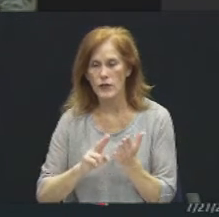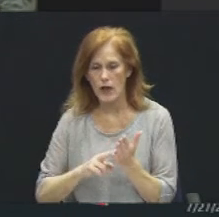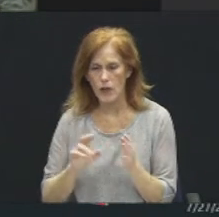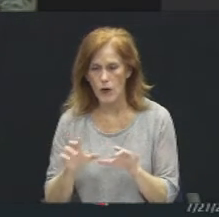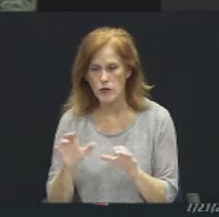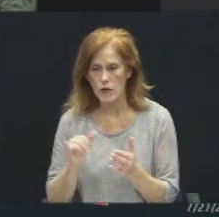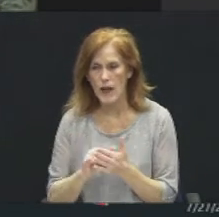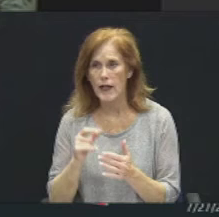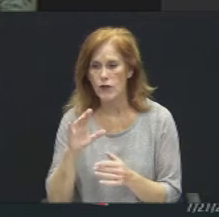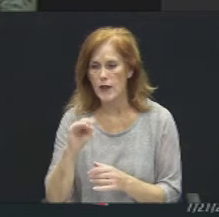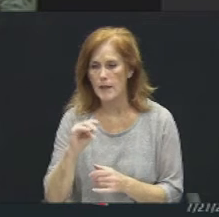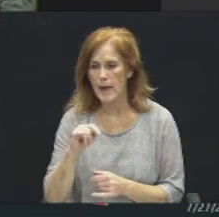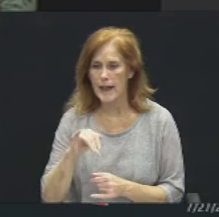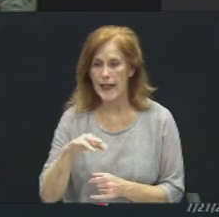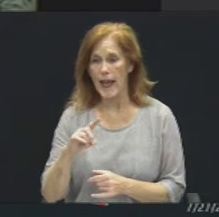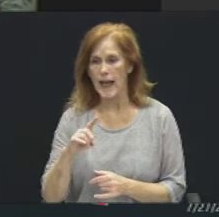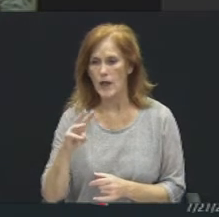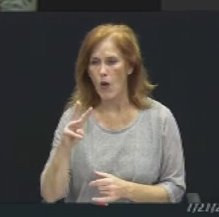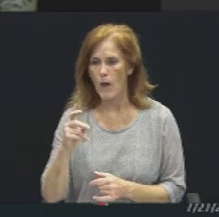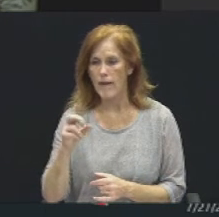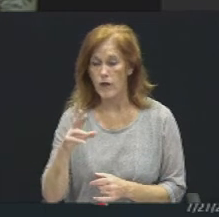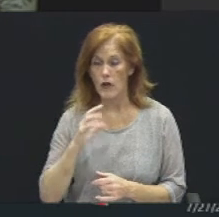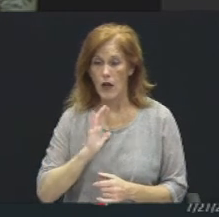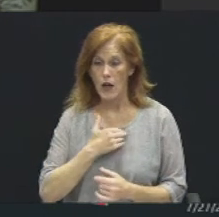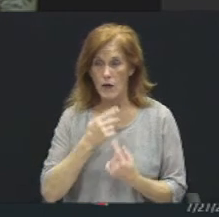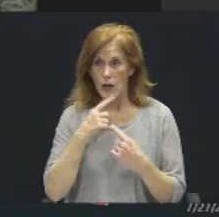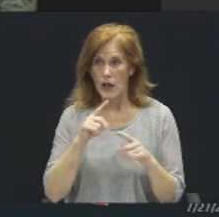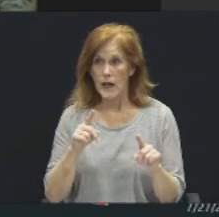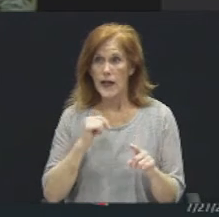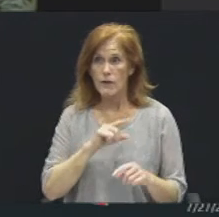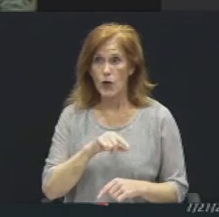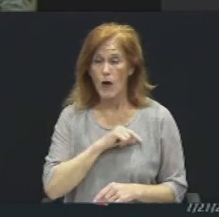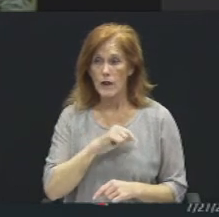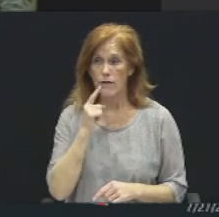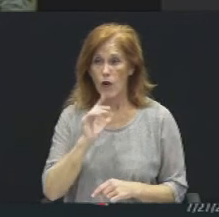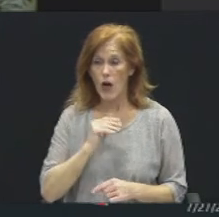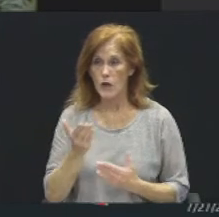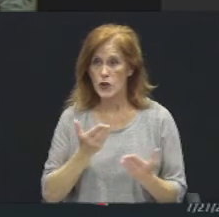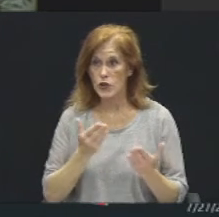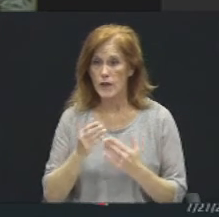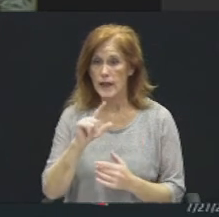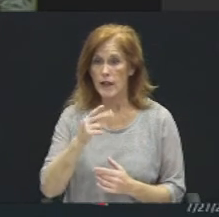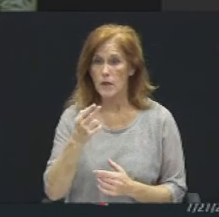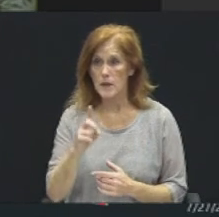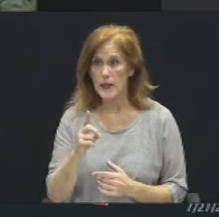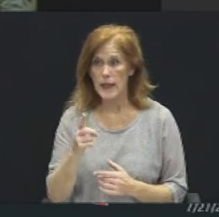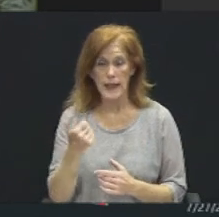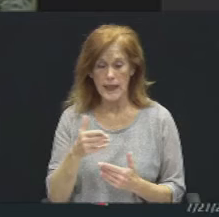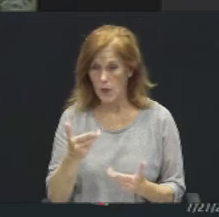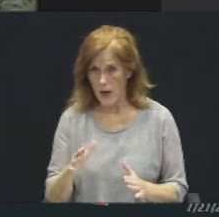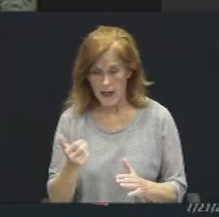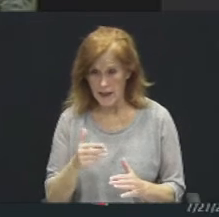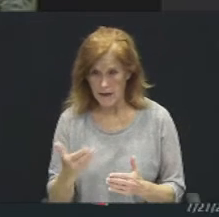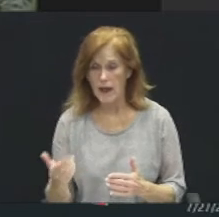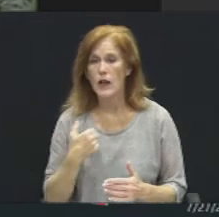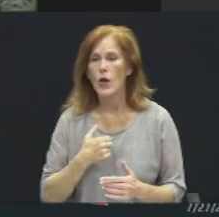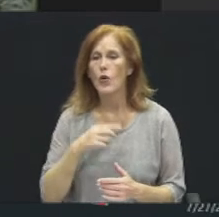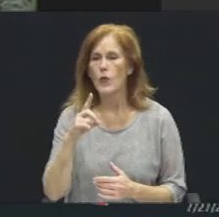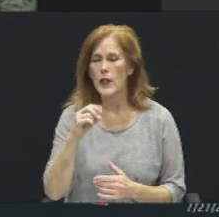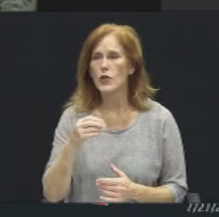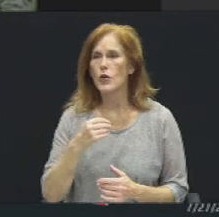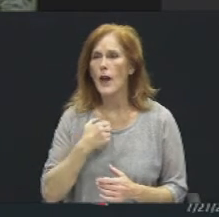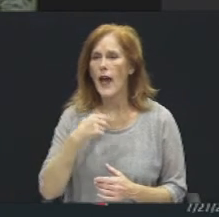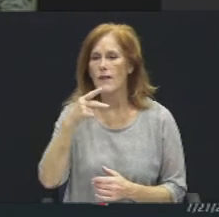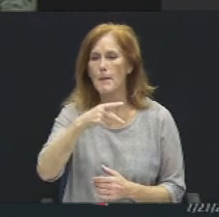need Medicaid waiver. Our announcement again, if you qualify for our services in any way, shape, or form, we do have